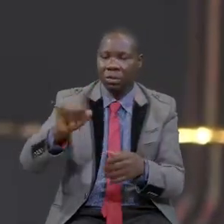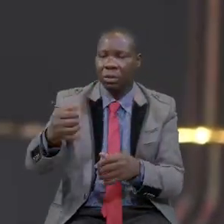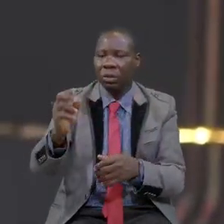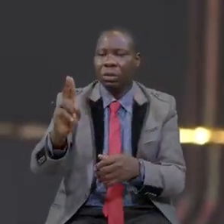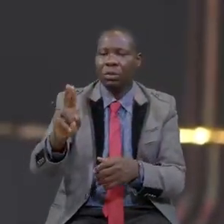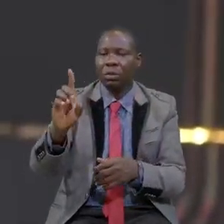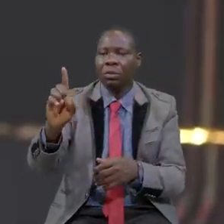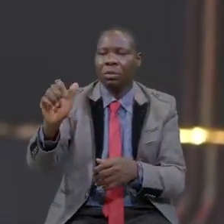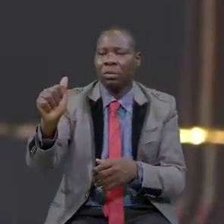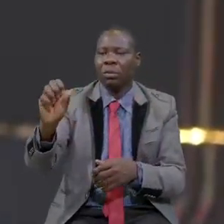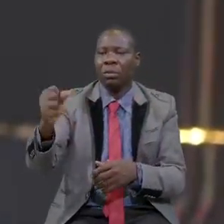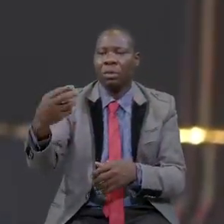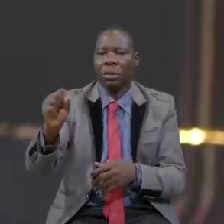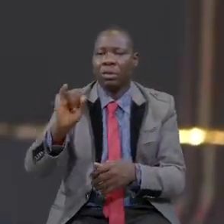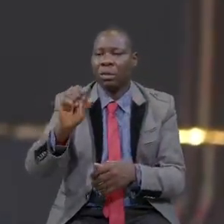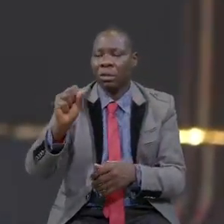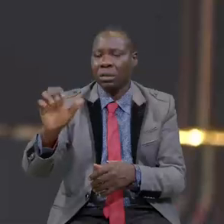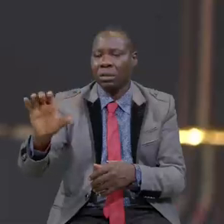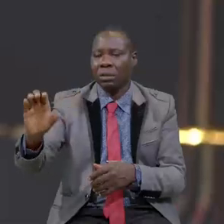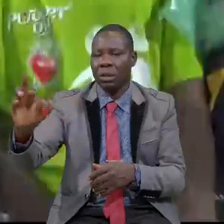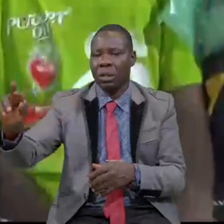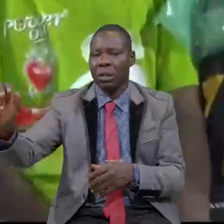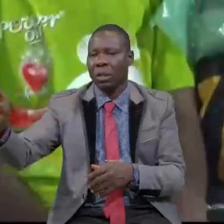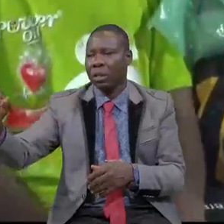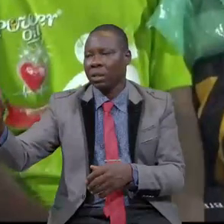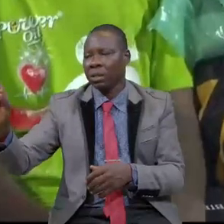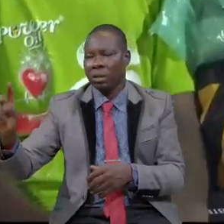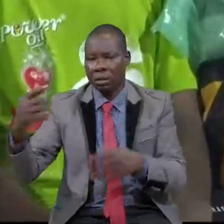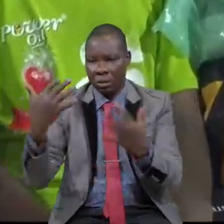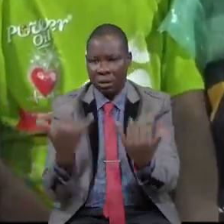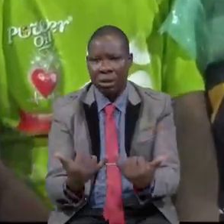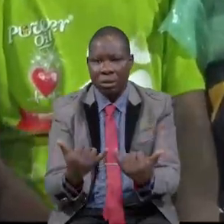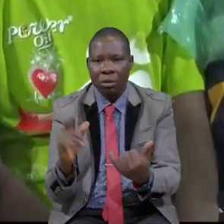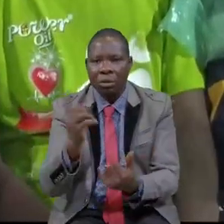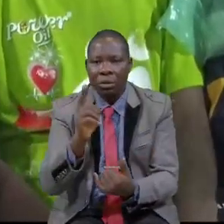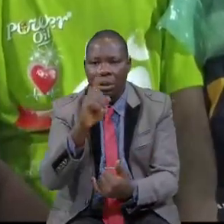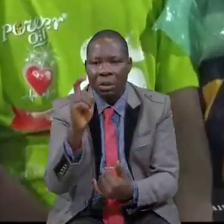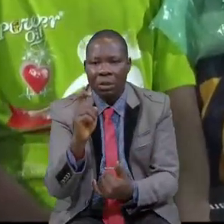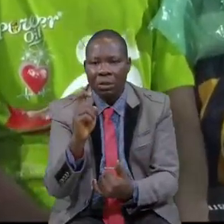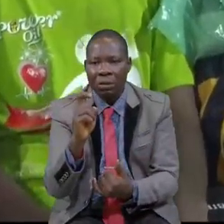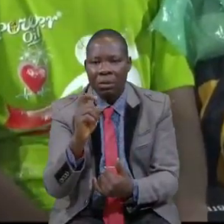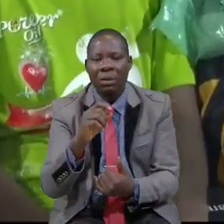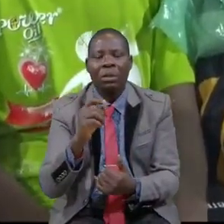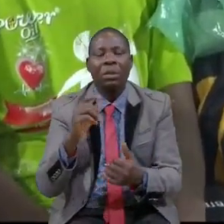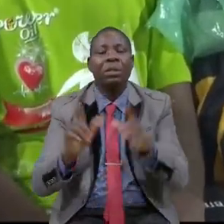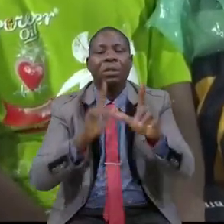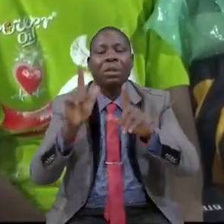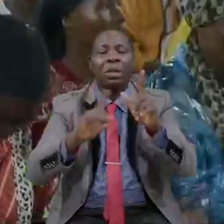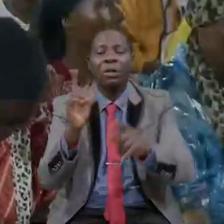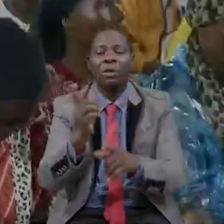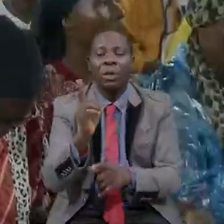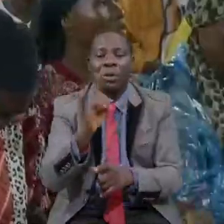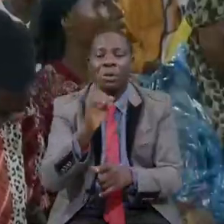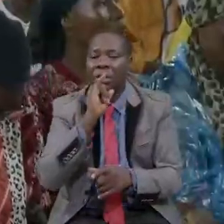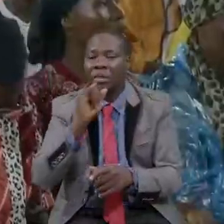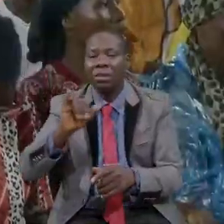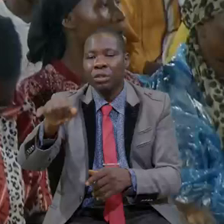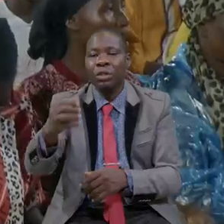now and say where is Judas carot now say it Al loud where is Judas is carot